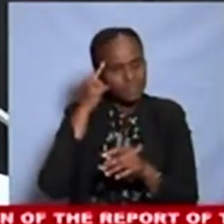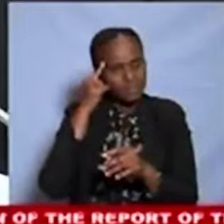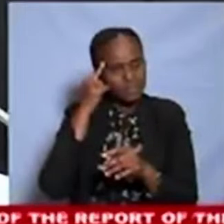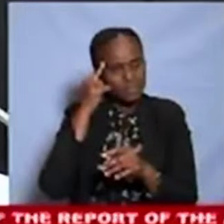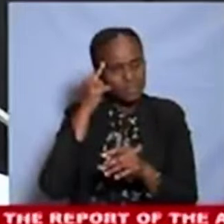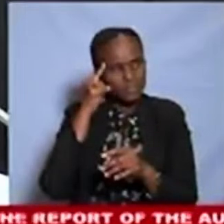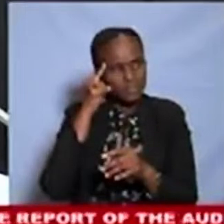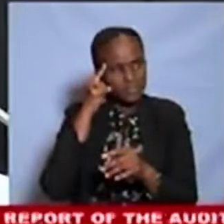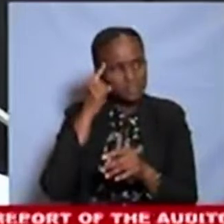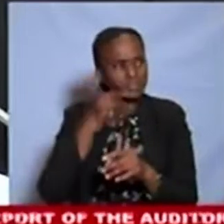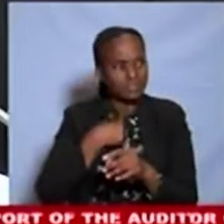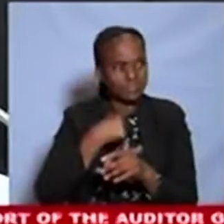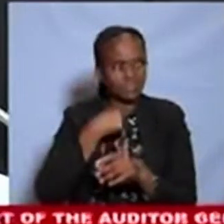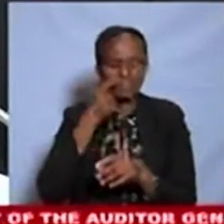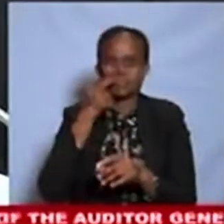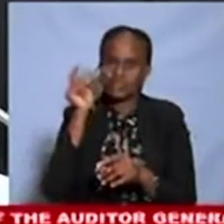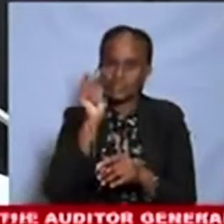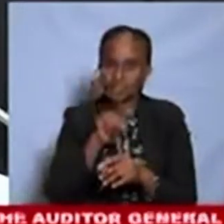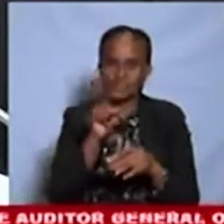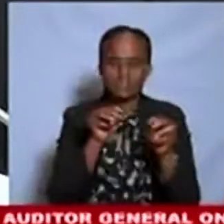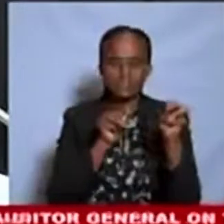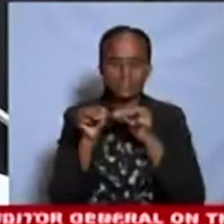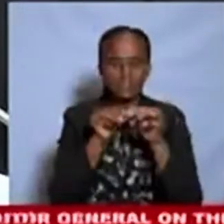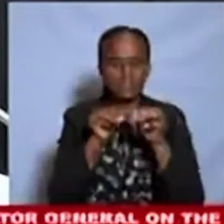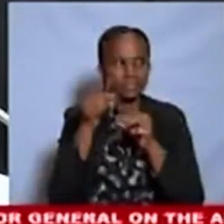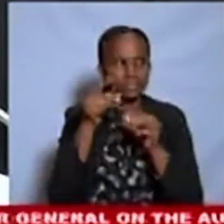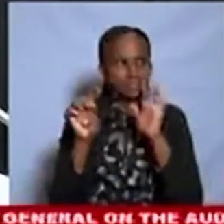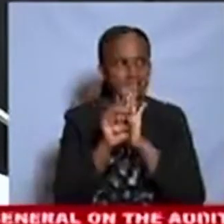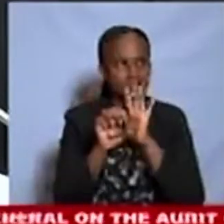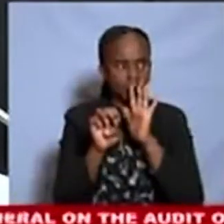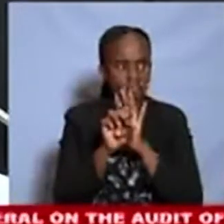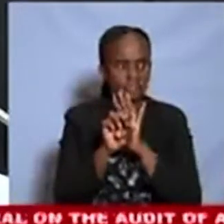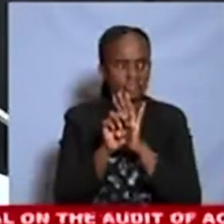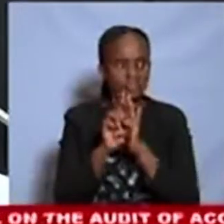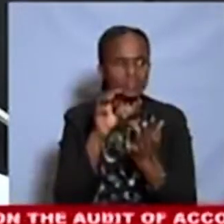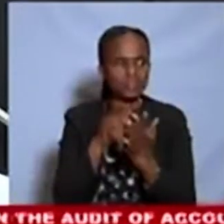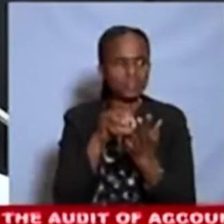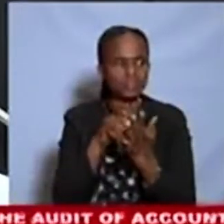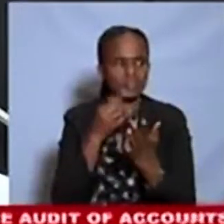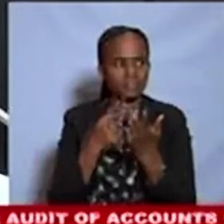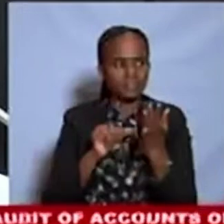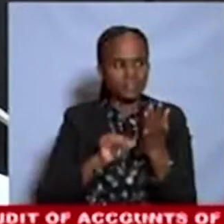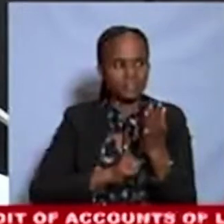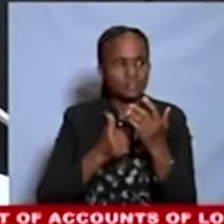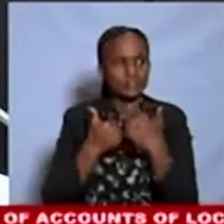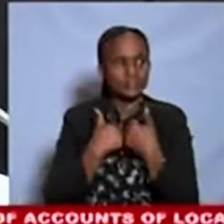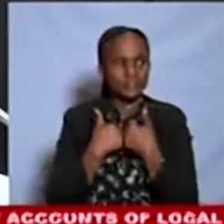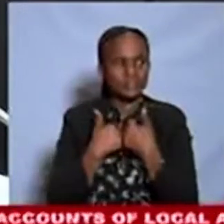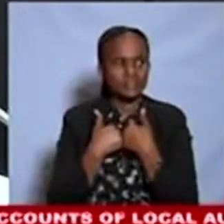I did instruct management, for example, because in reference to the case that we have here,